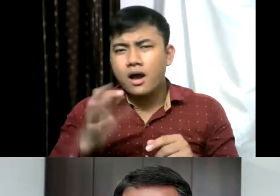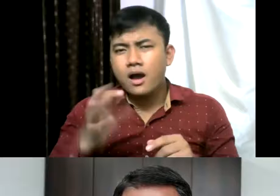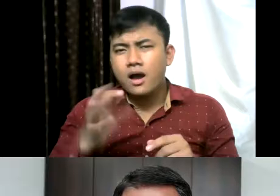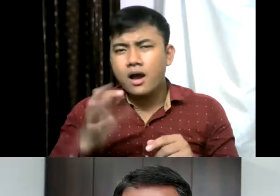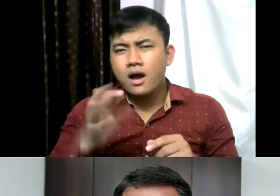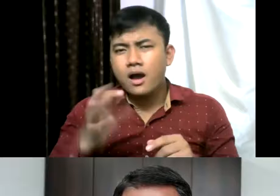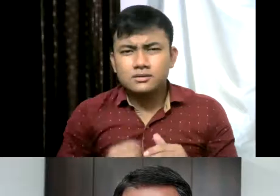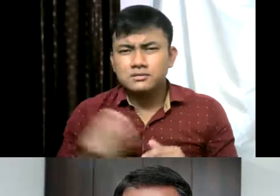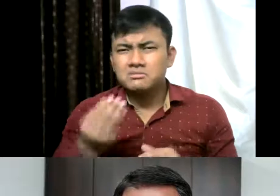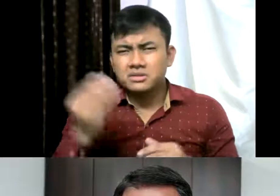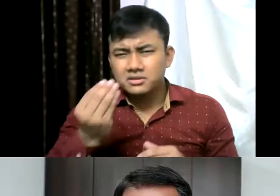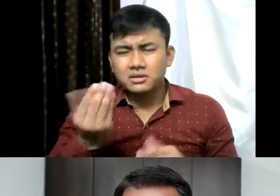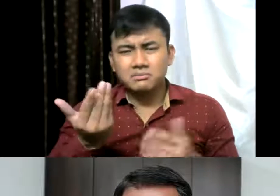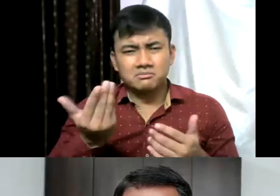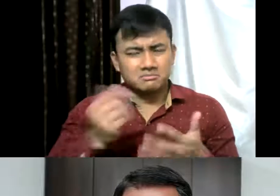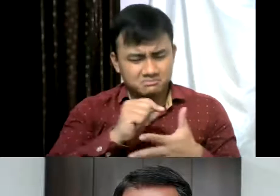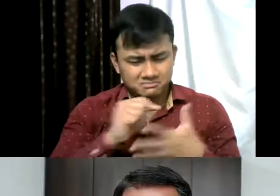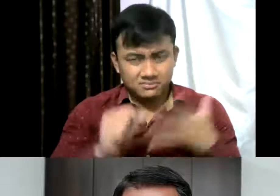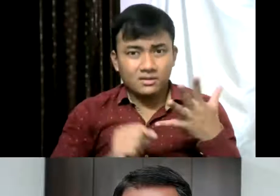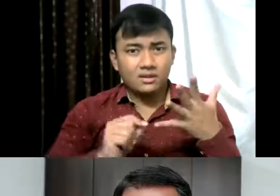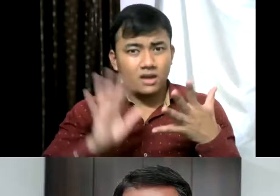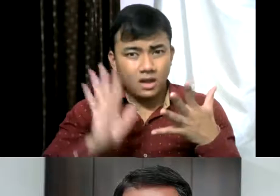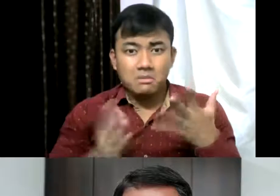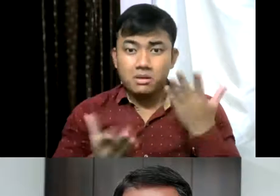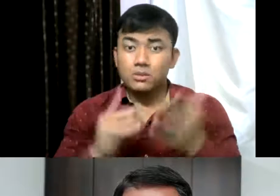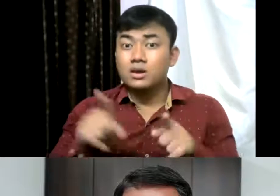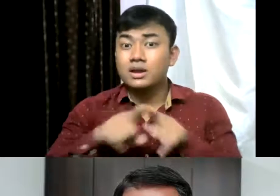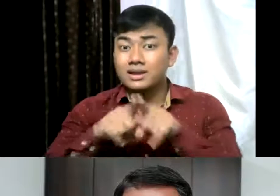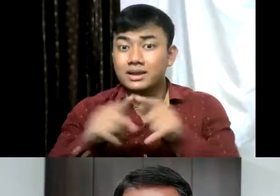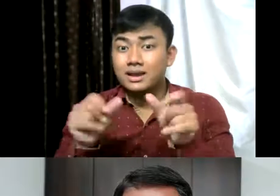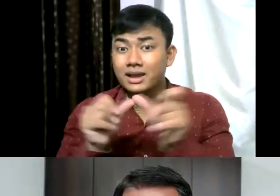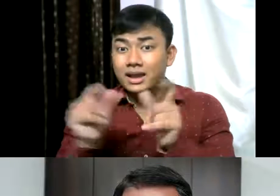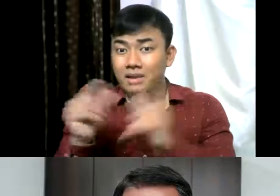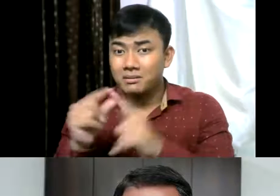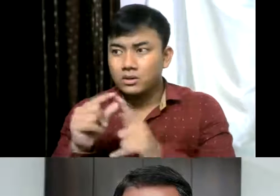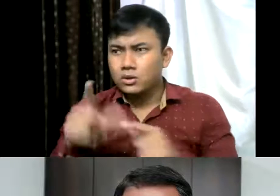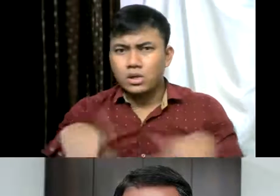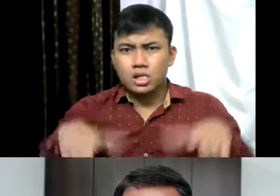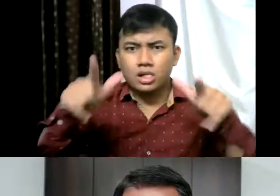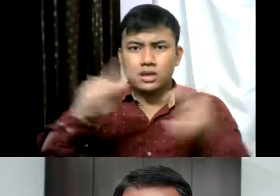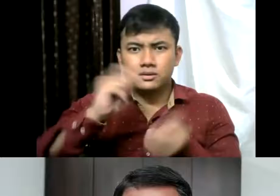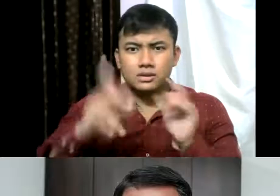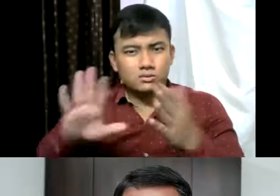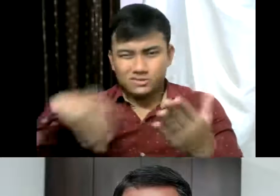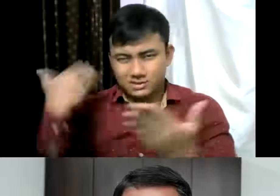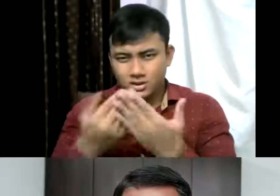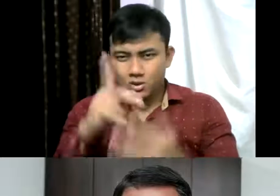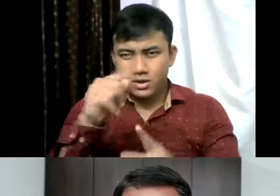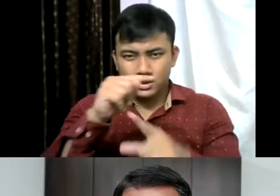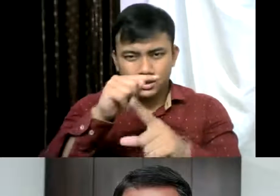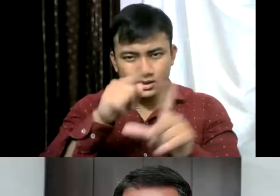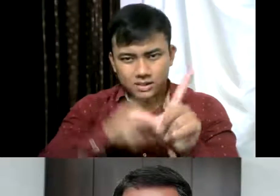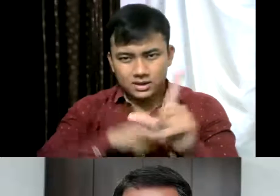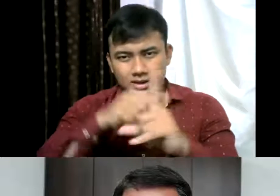think there's a way in the way in which we use dating apps has changed? Do you think in the past 1.5 year now, since March